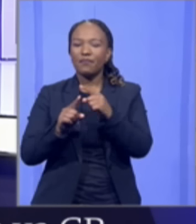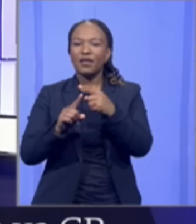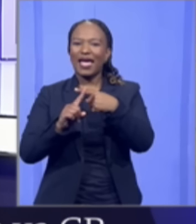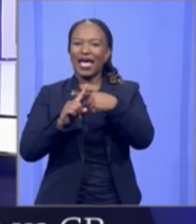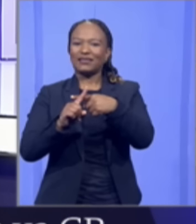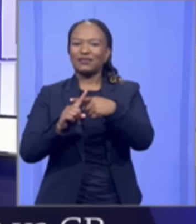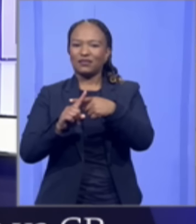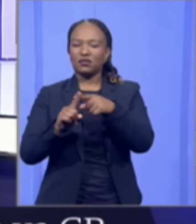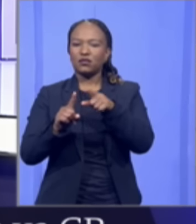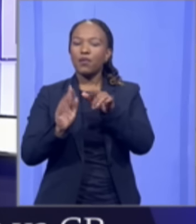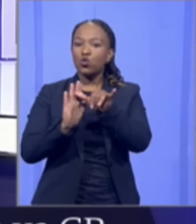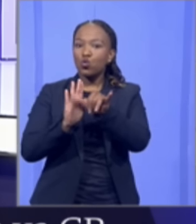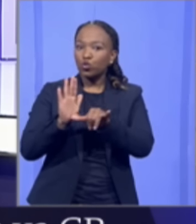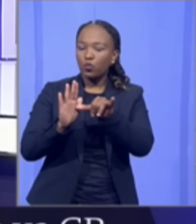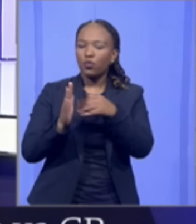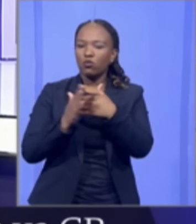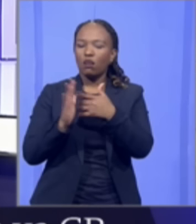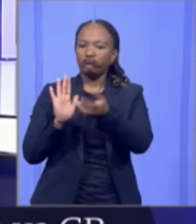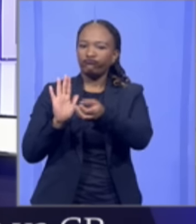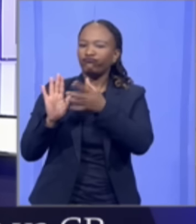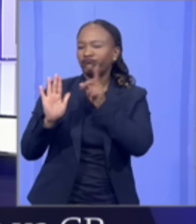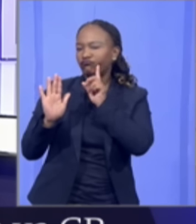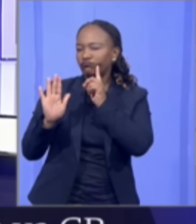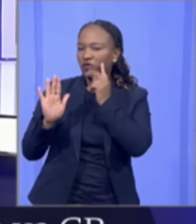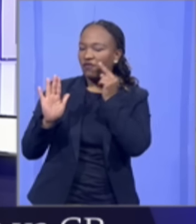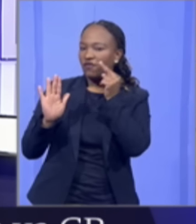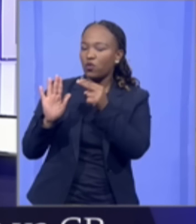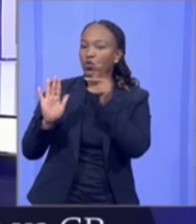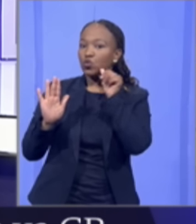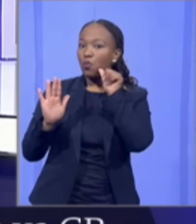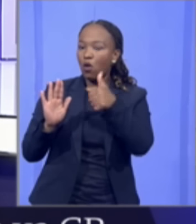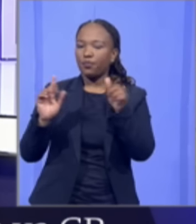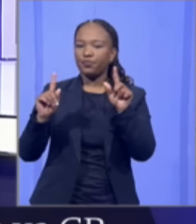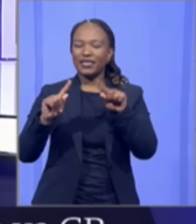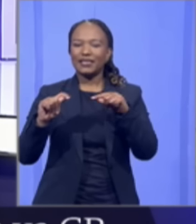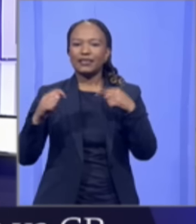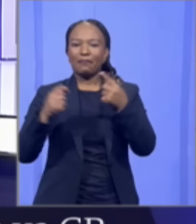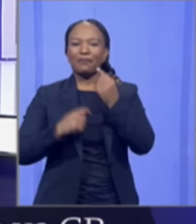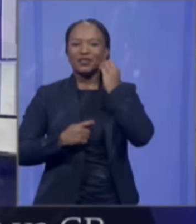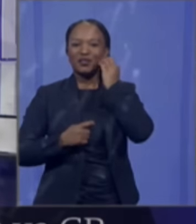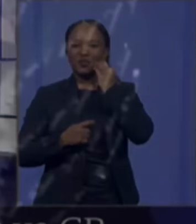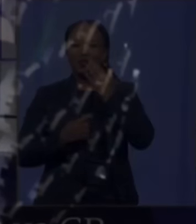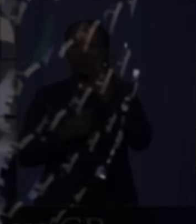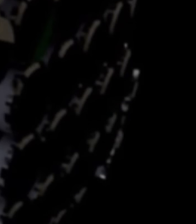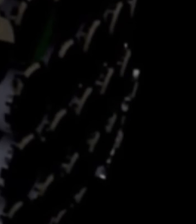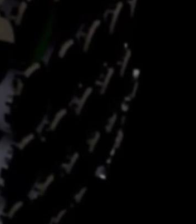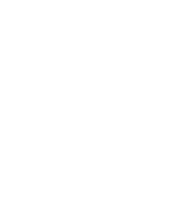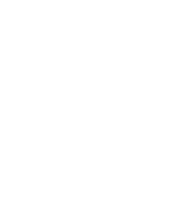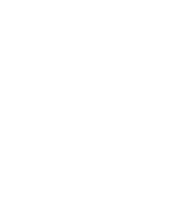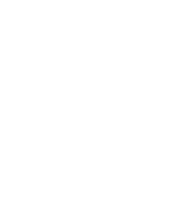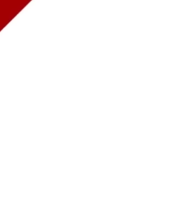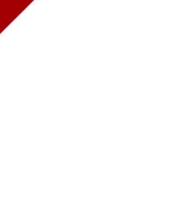gona o ka bogela dikgatišo tša rena ba ditaba tša sehlopha sa Sesotho ba tla lesolela tšona go sasa ka iri ya